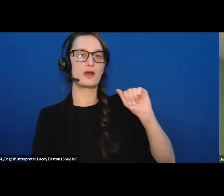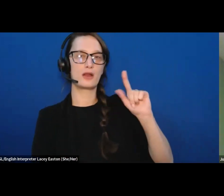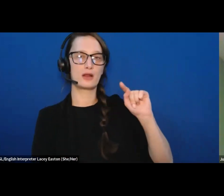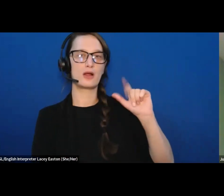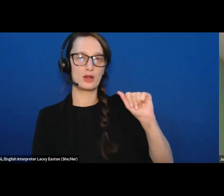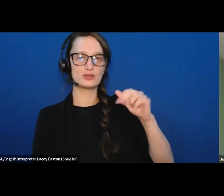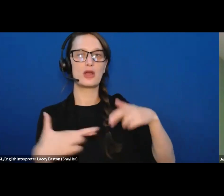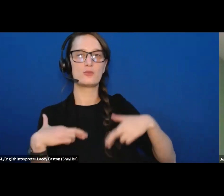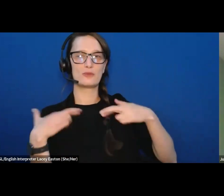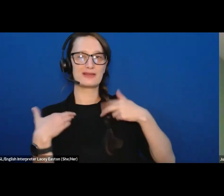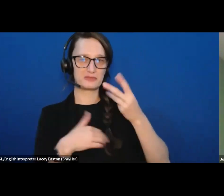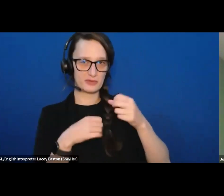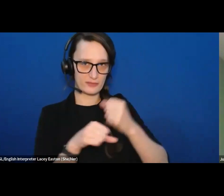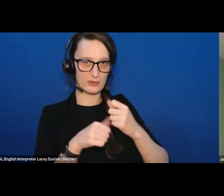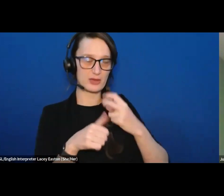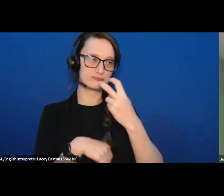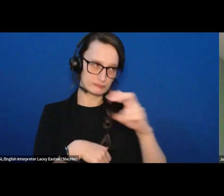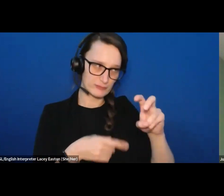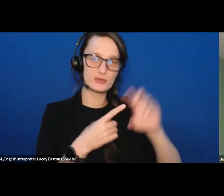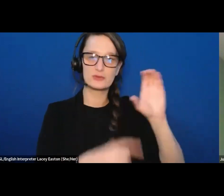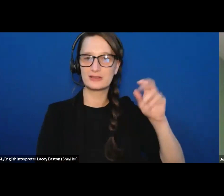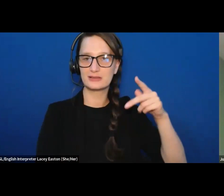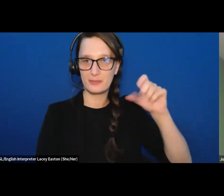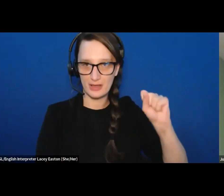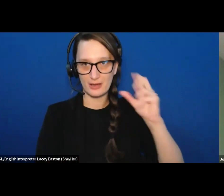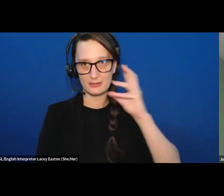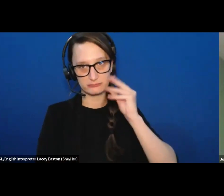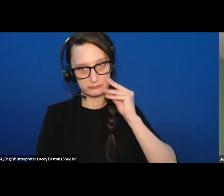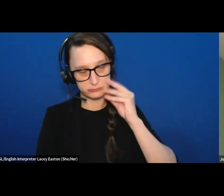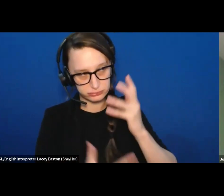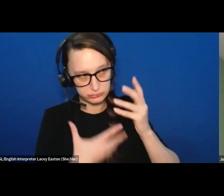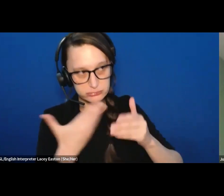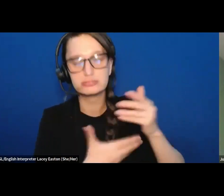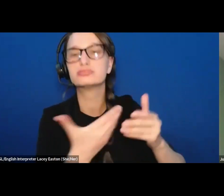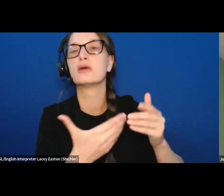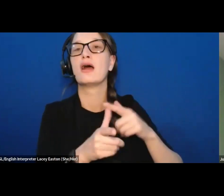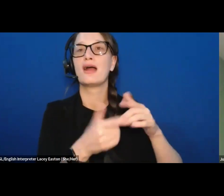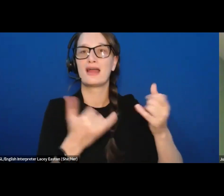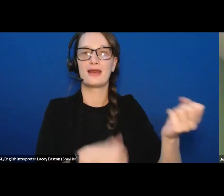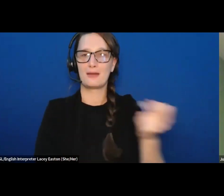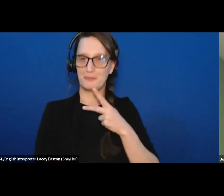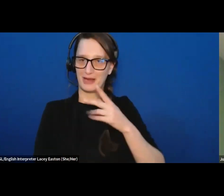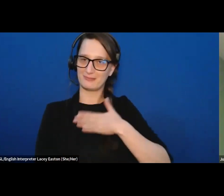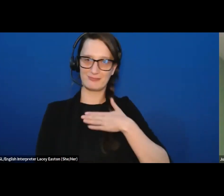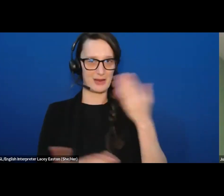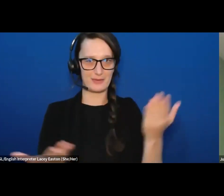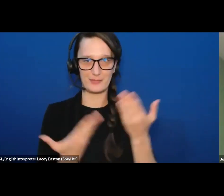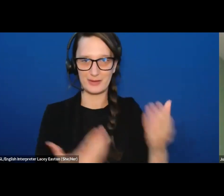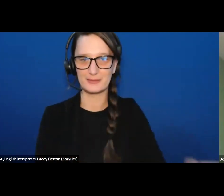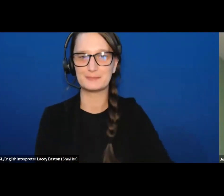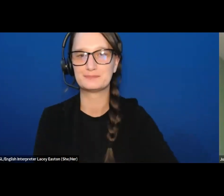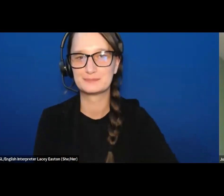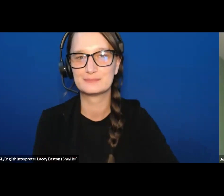years, went over to CPS, had a lot of experiences, and now I'm back and I'm happy to be here. So thank